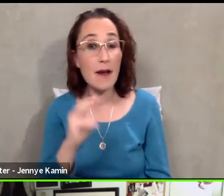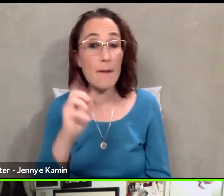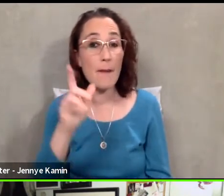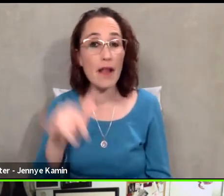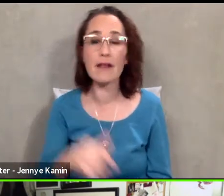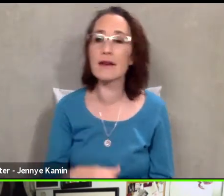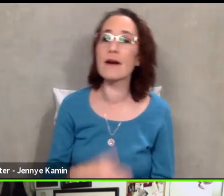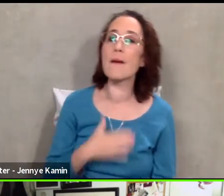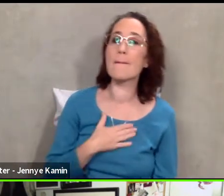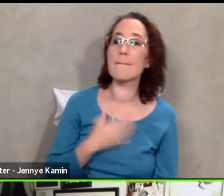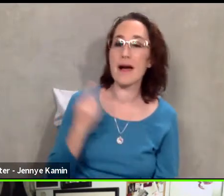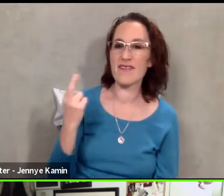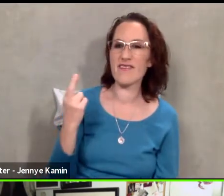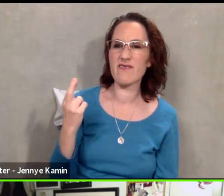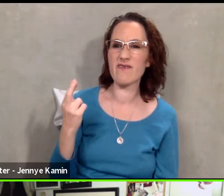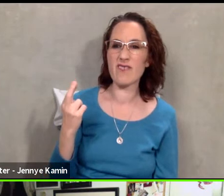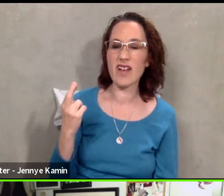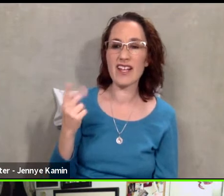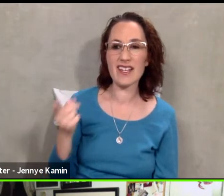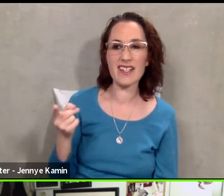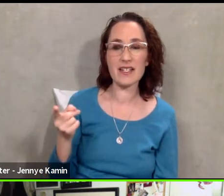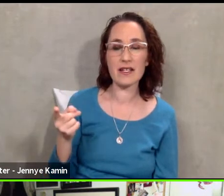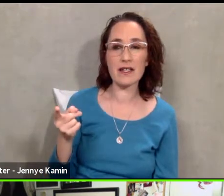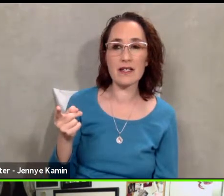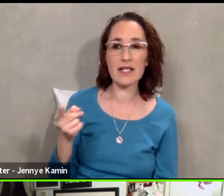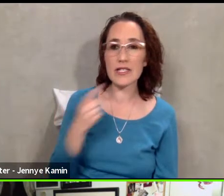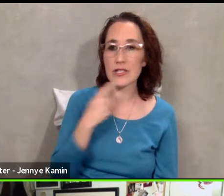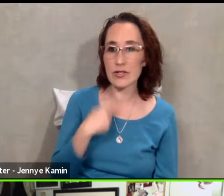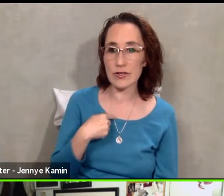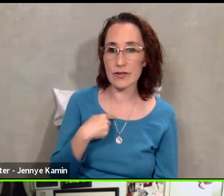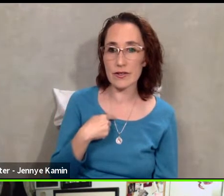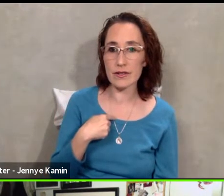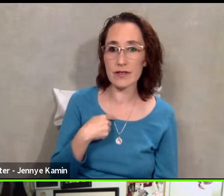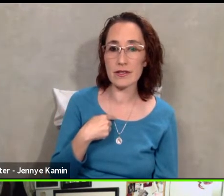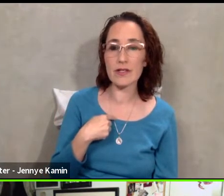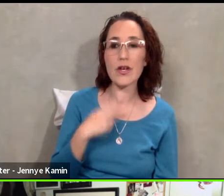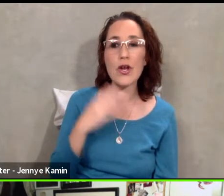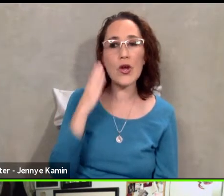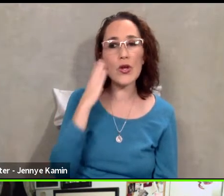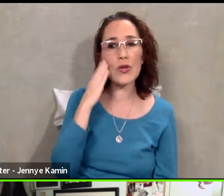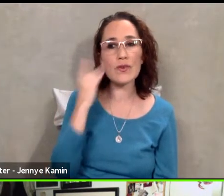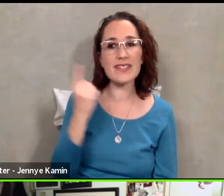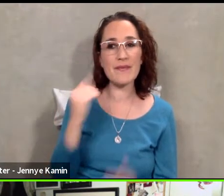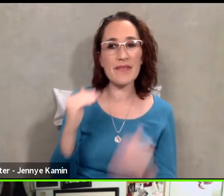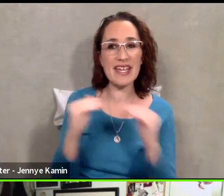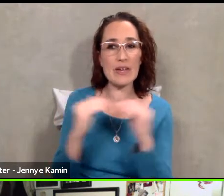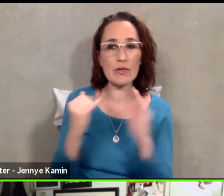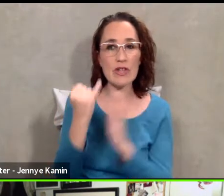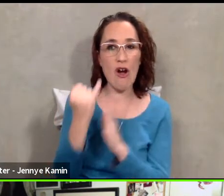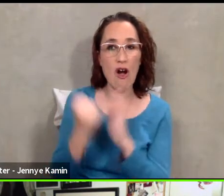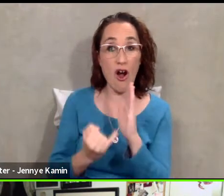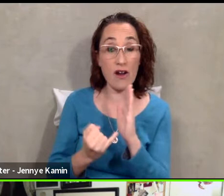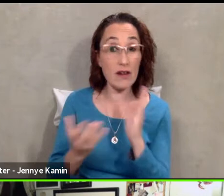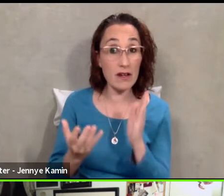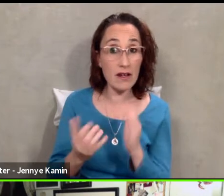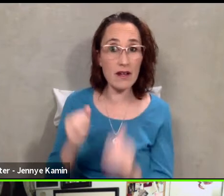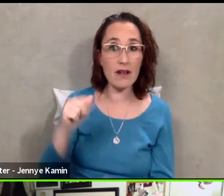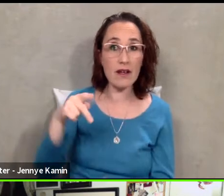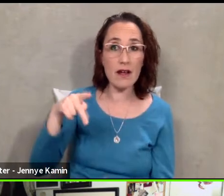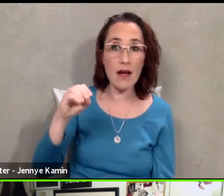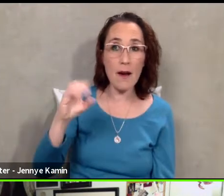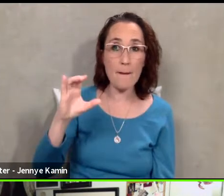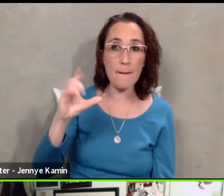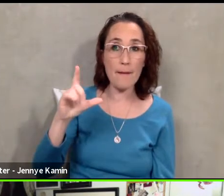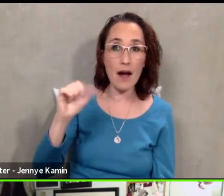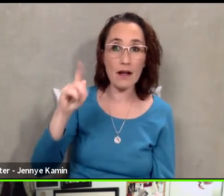One of my good friends, he once told me that you know that something is art if the apocalypse happens